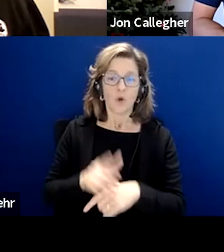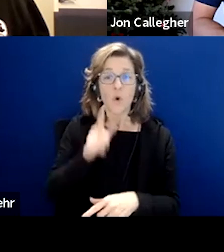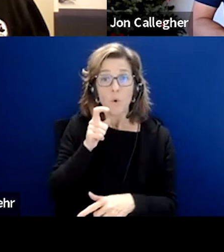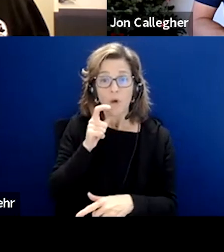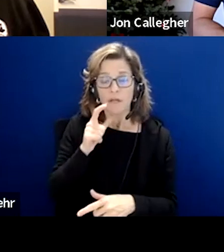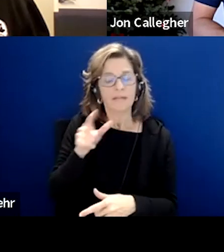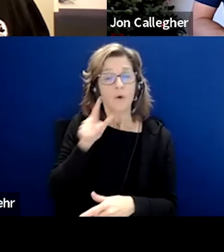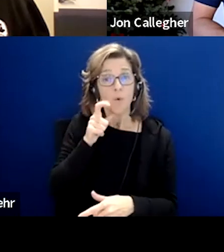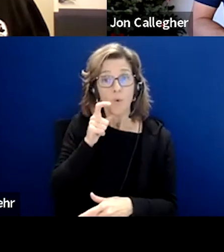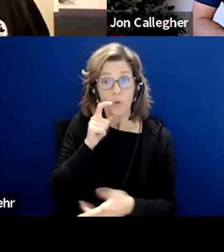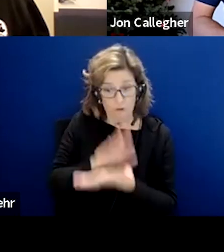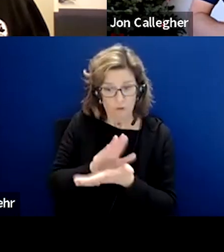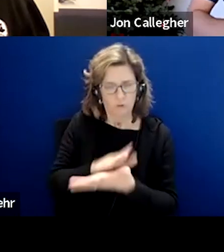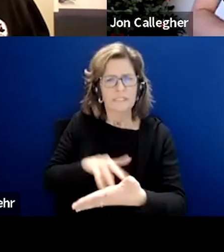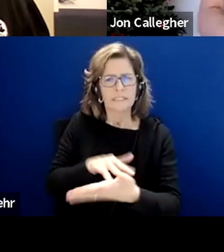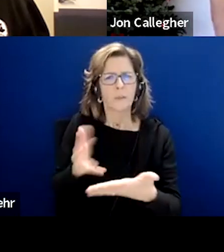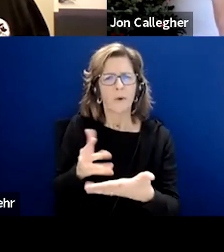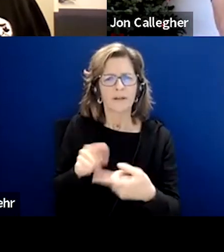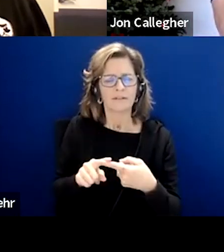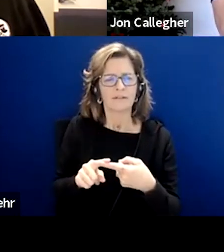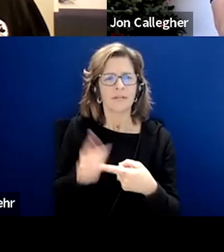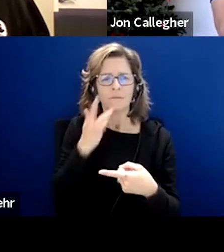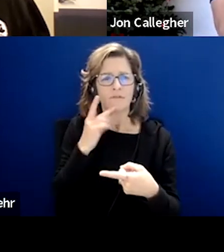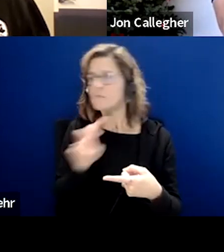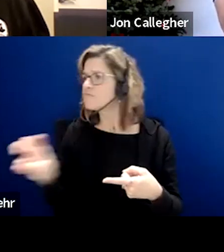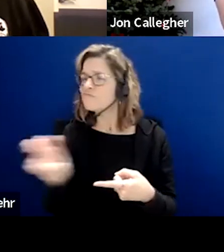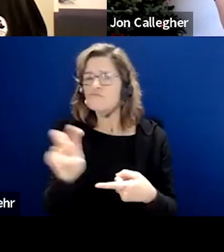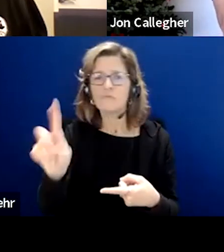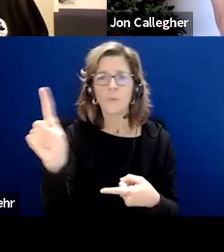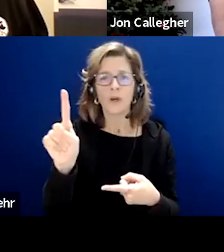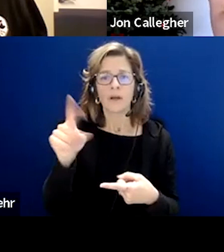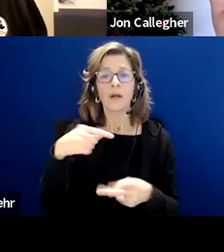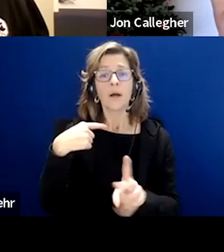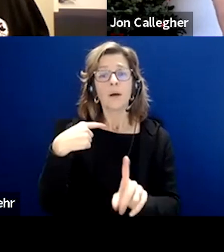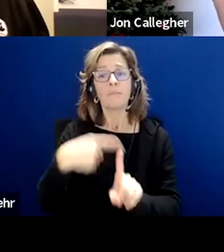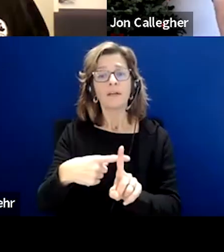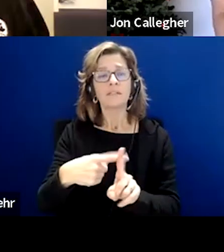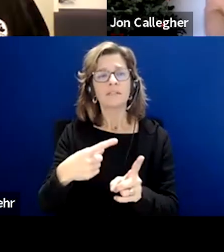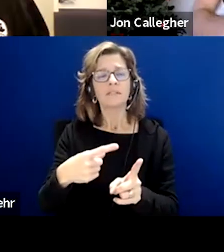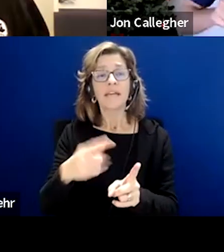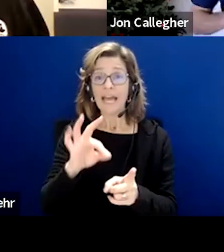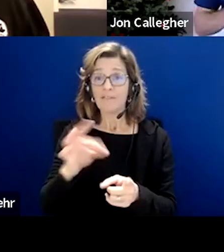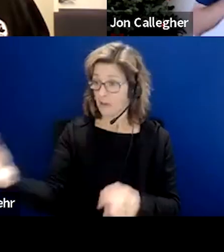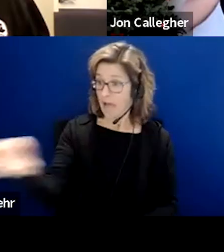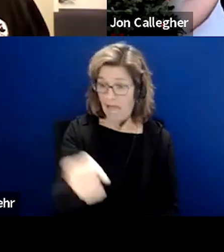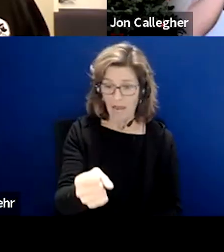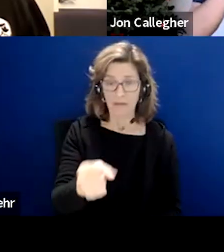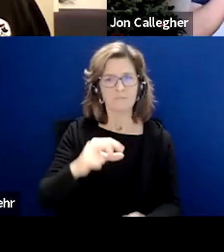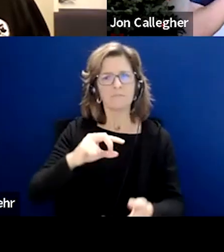how people want to move around, and it even depends on what we consider sort of participation within the sector to be.